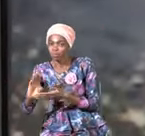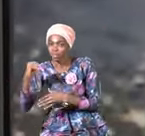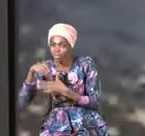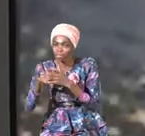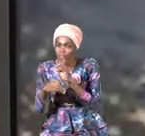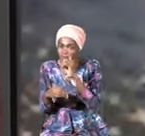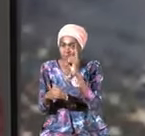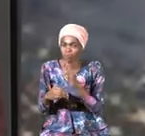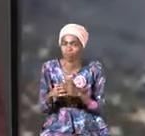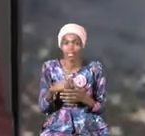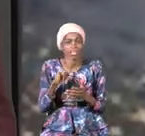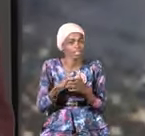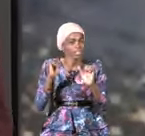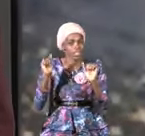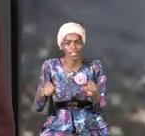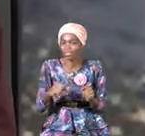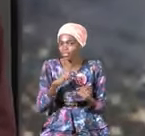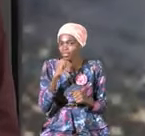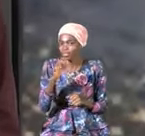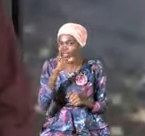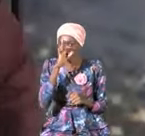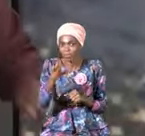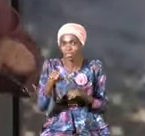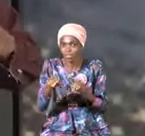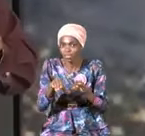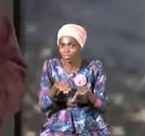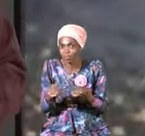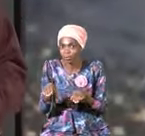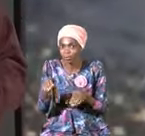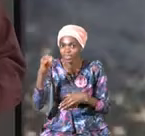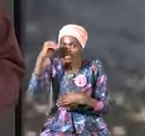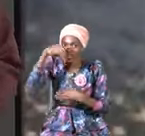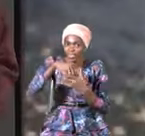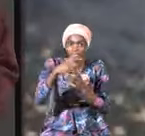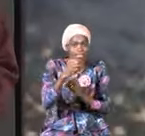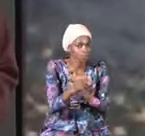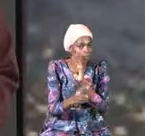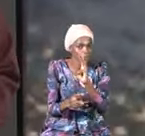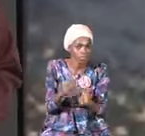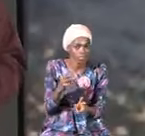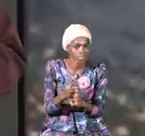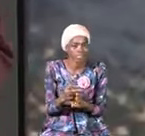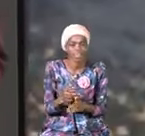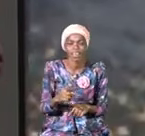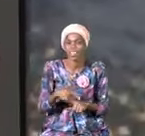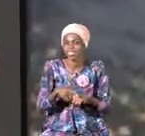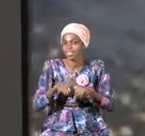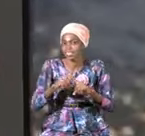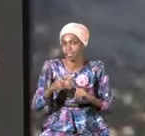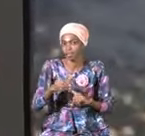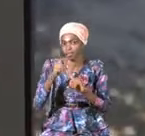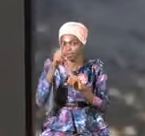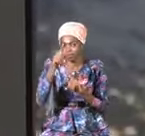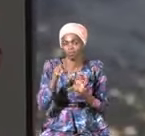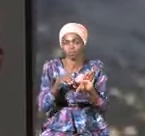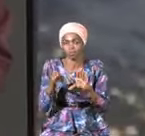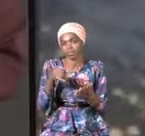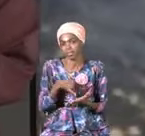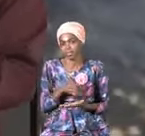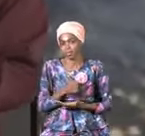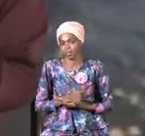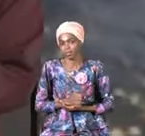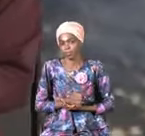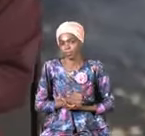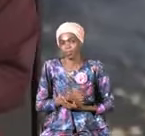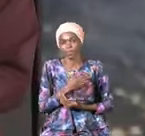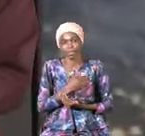that cannot be done in the world except you do it. And it's